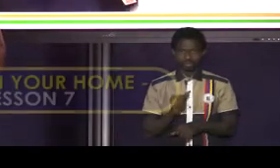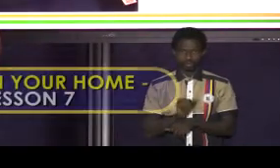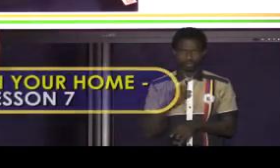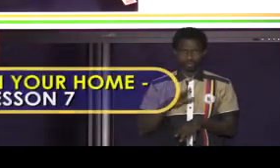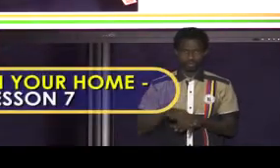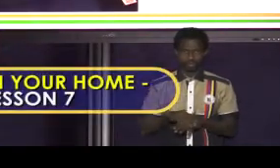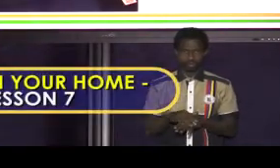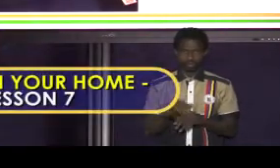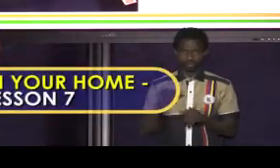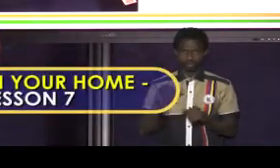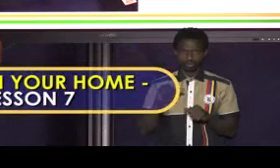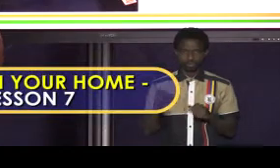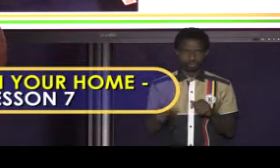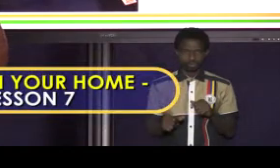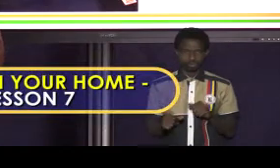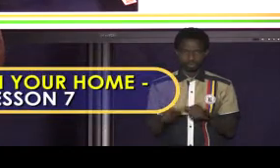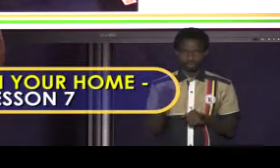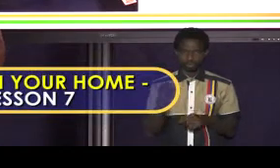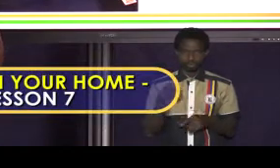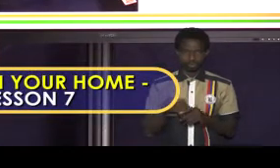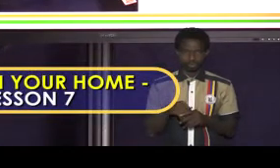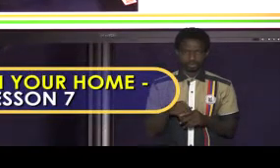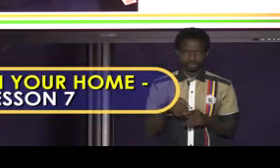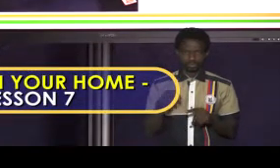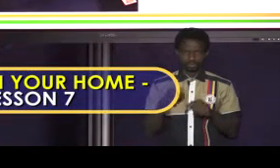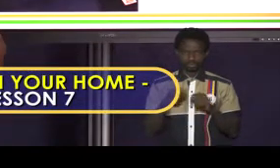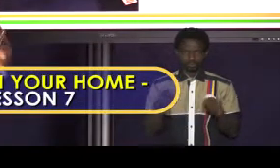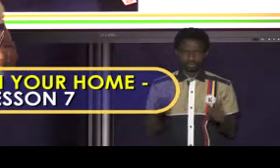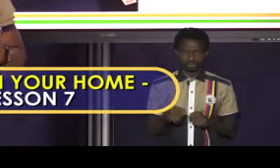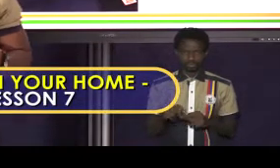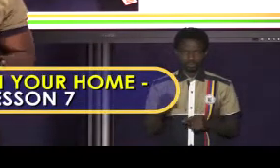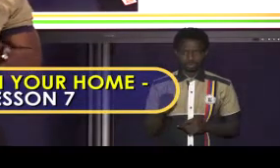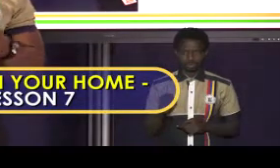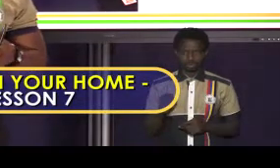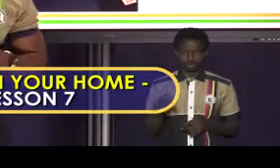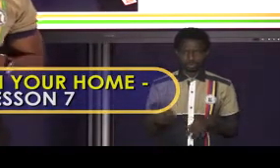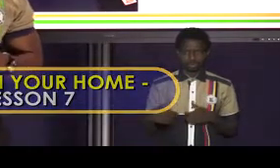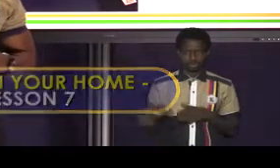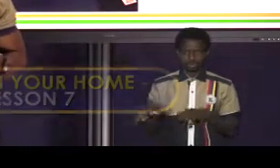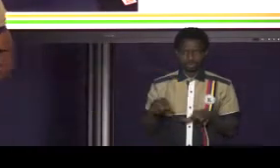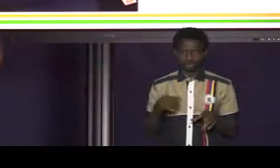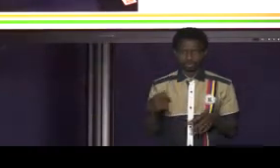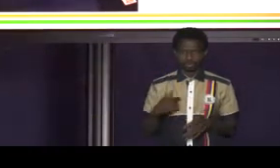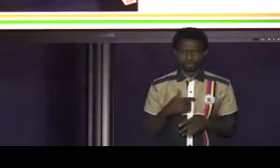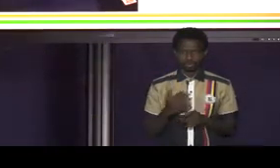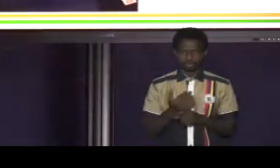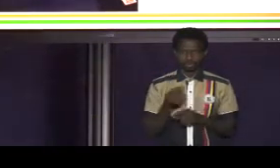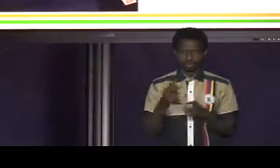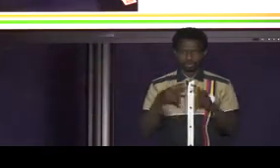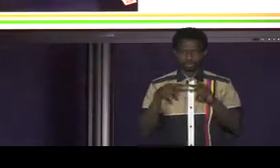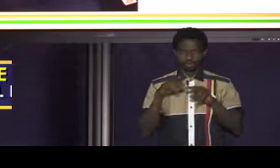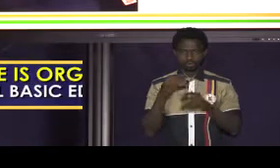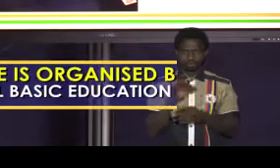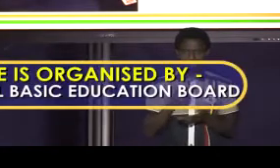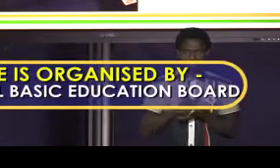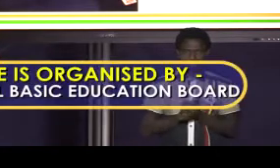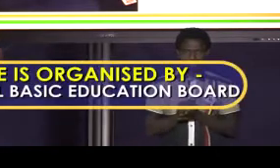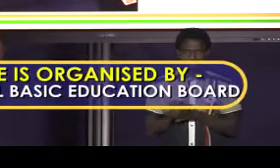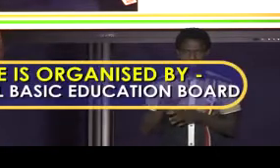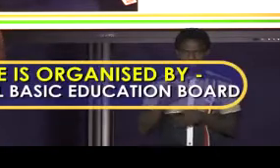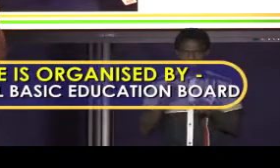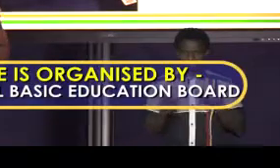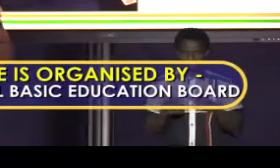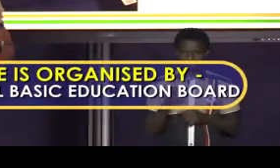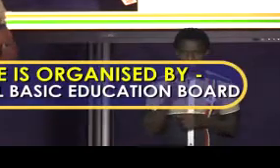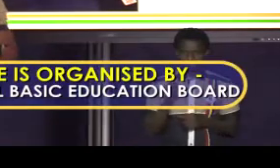on angles in triangles. How do we get the values of those angles? So in